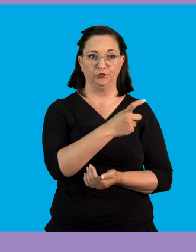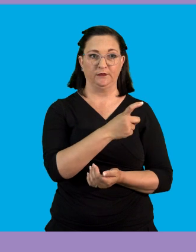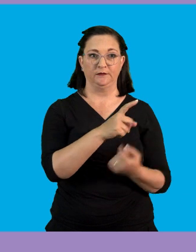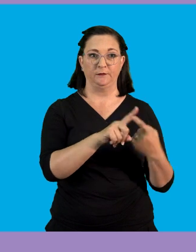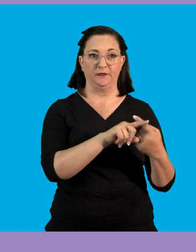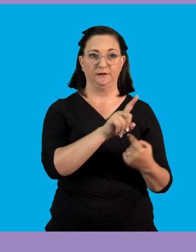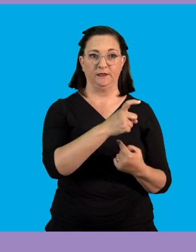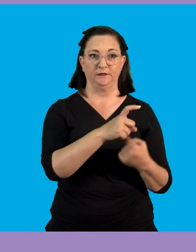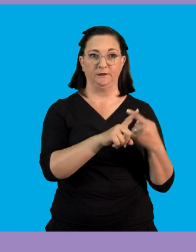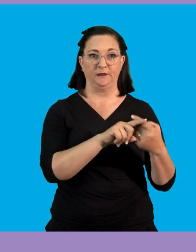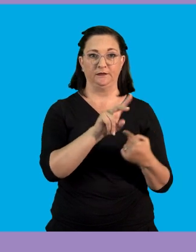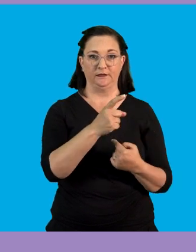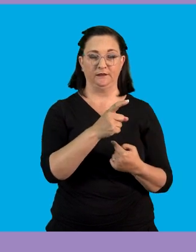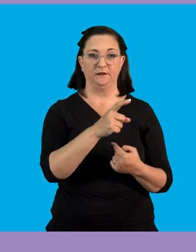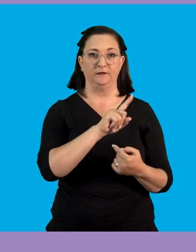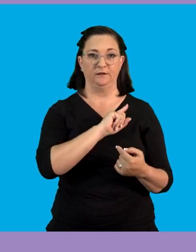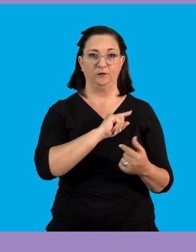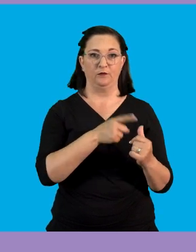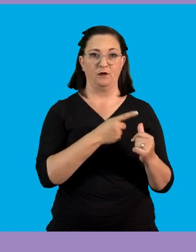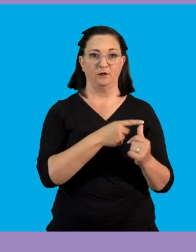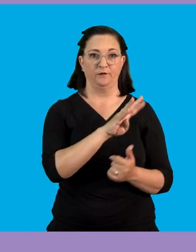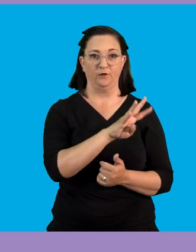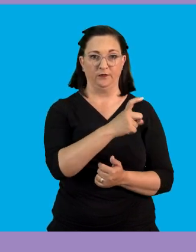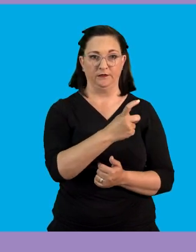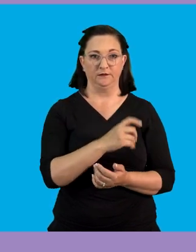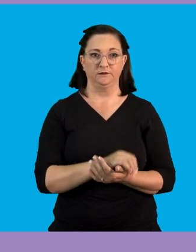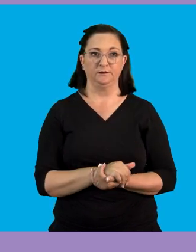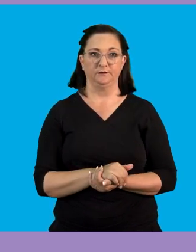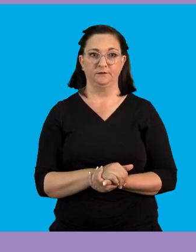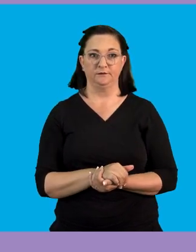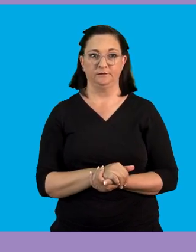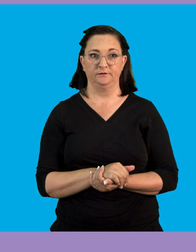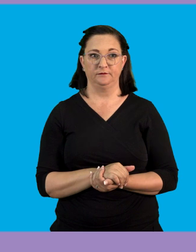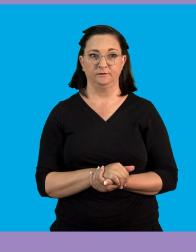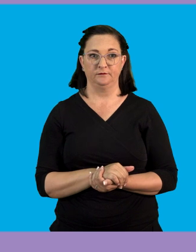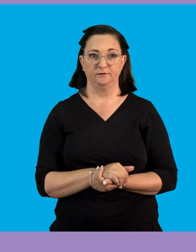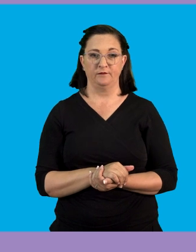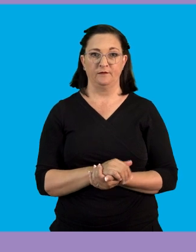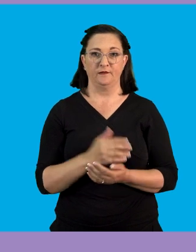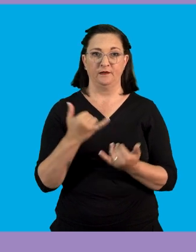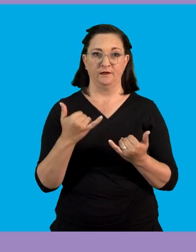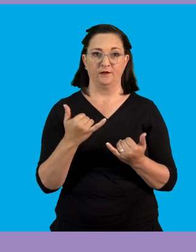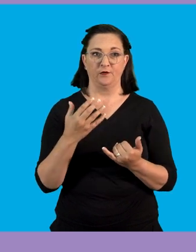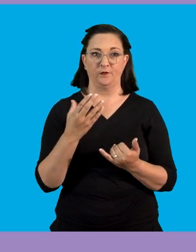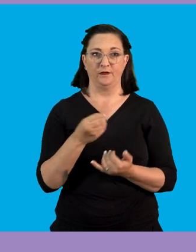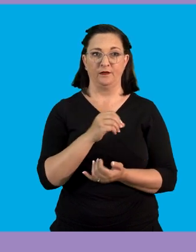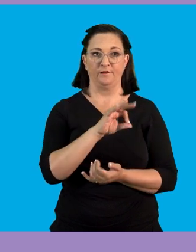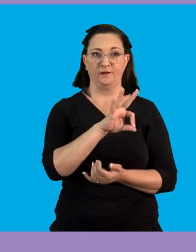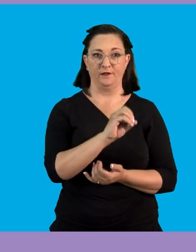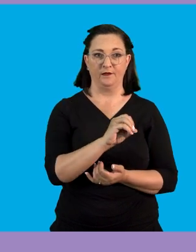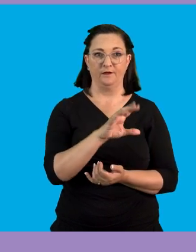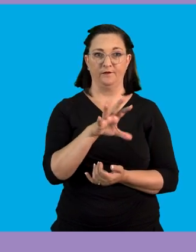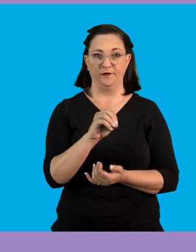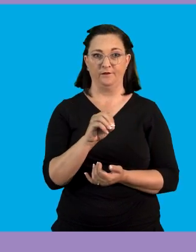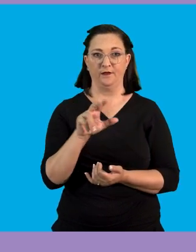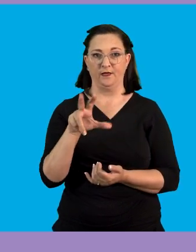and x there. So 2x plus x is 4x. And then we have three angles as